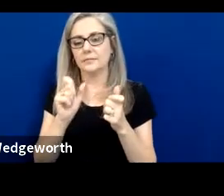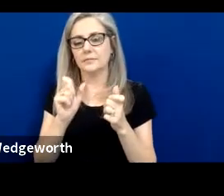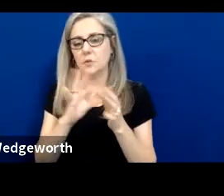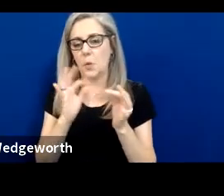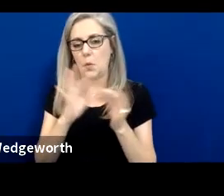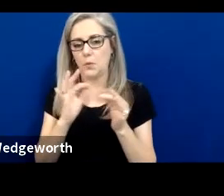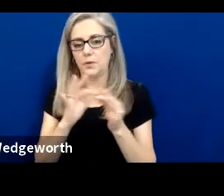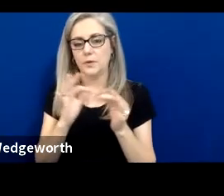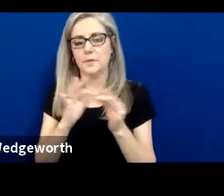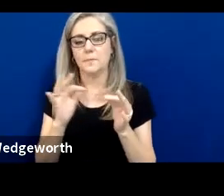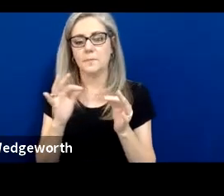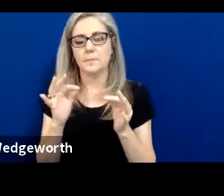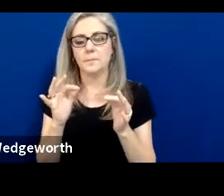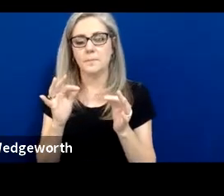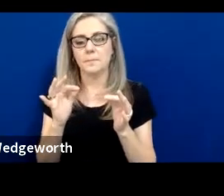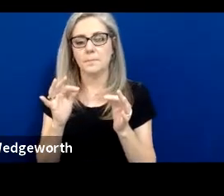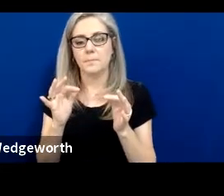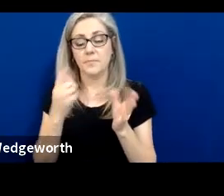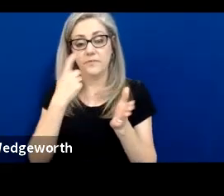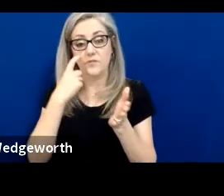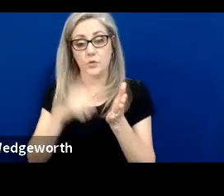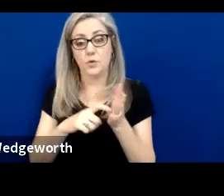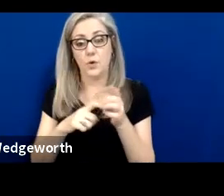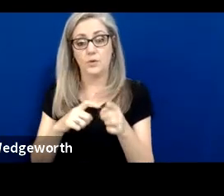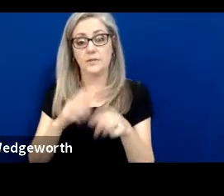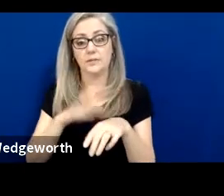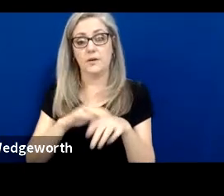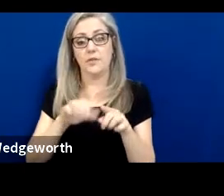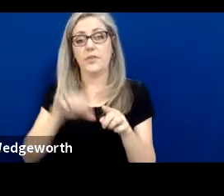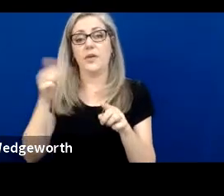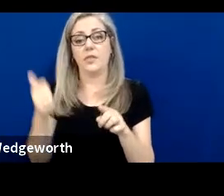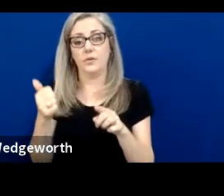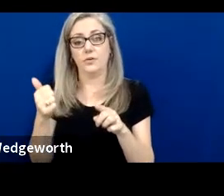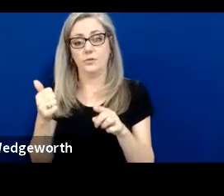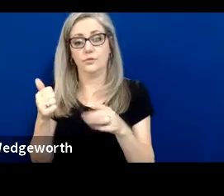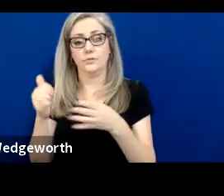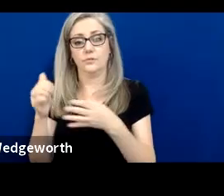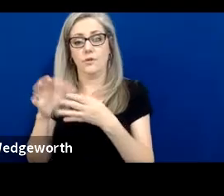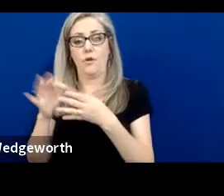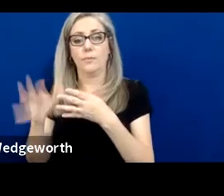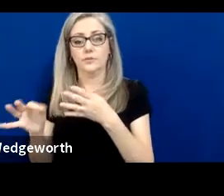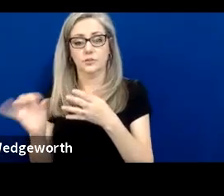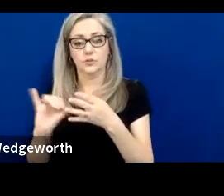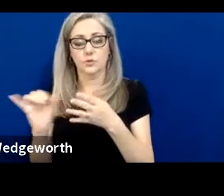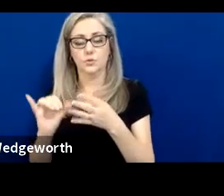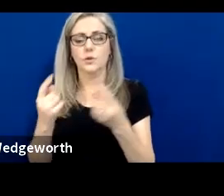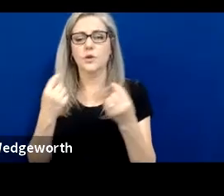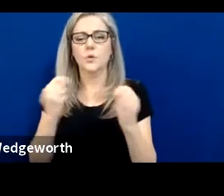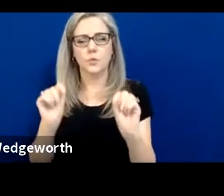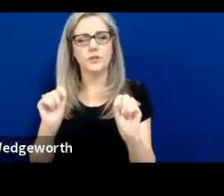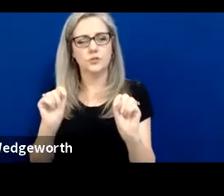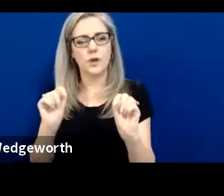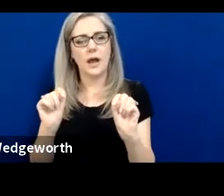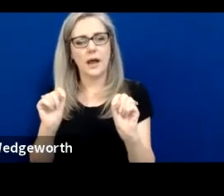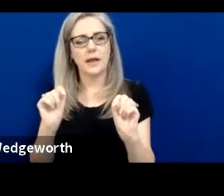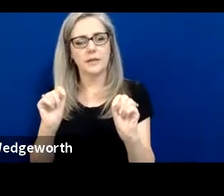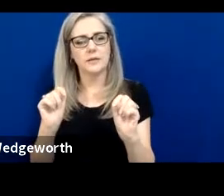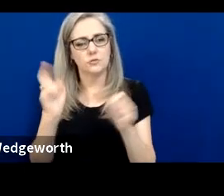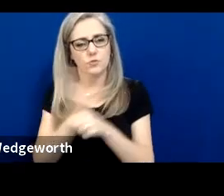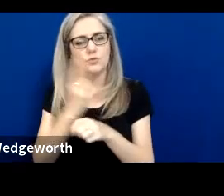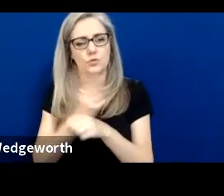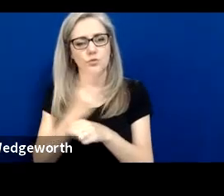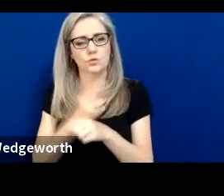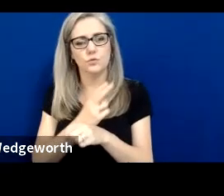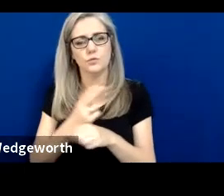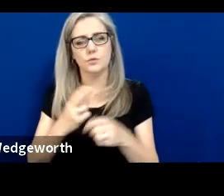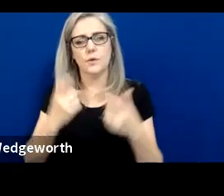and you'll notice this on the other options as well. We've tried to make pretty heavy use of